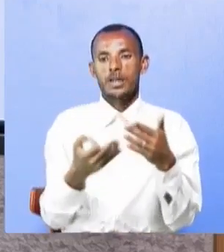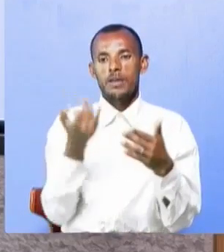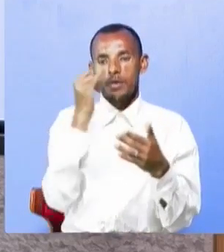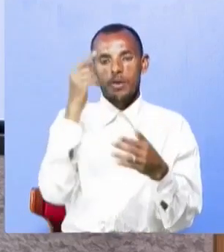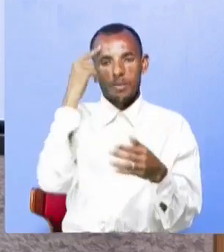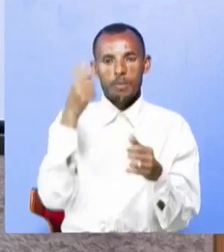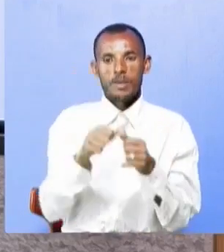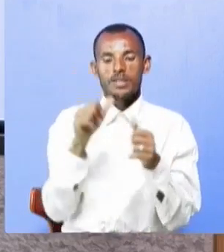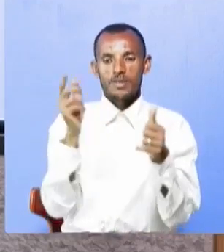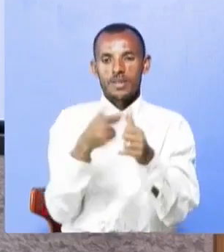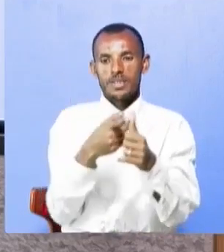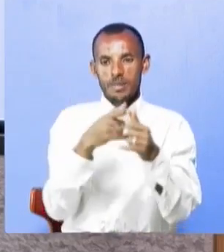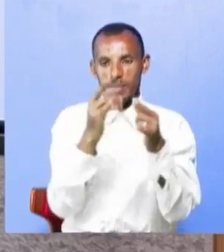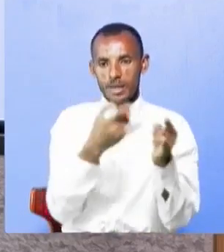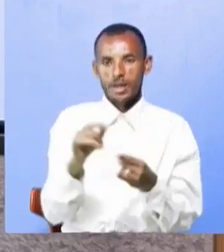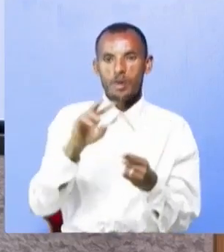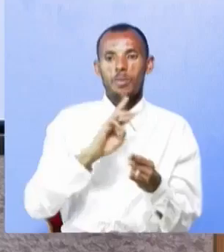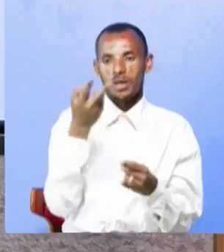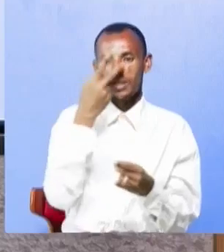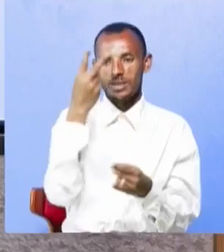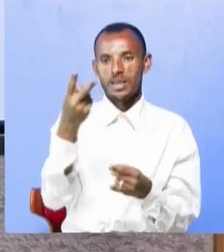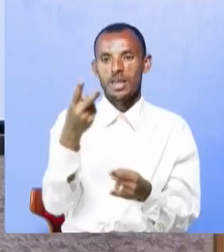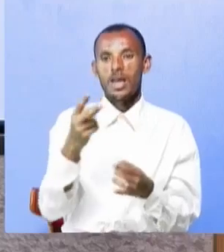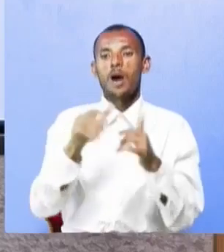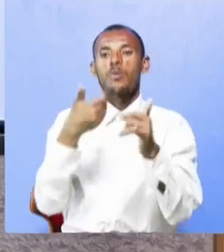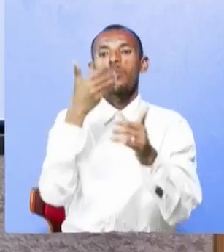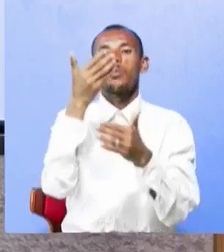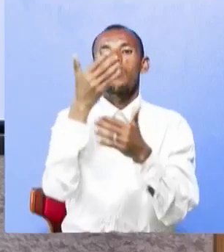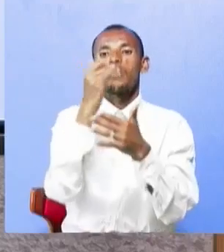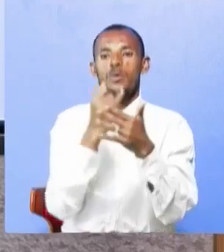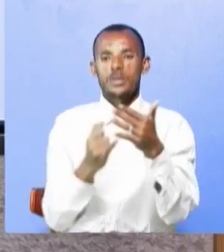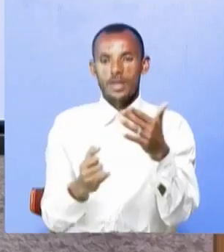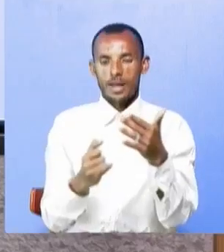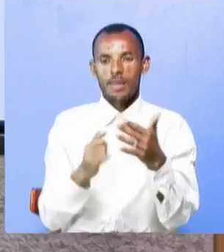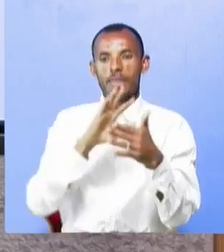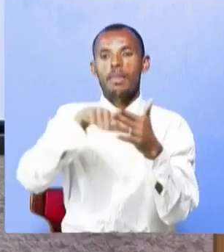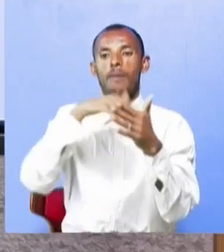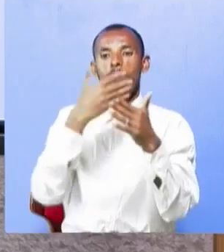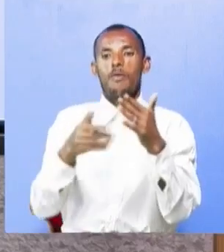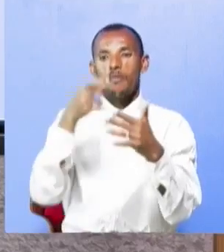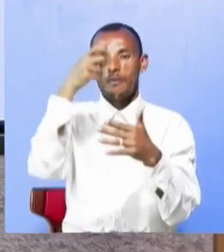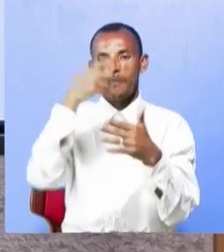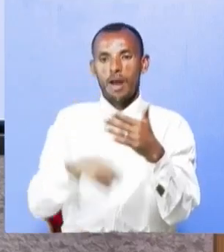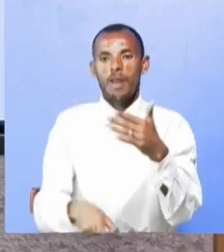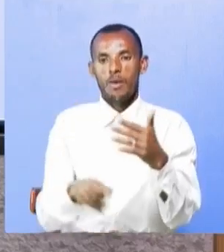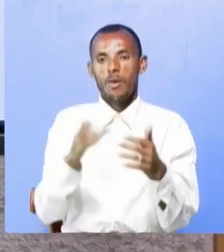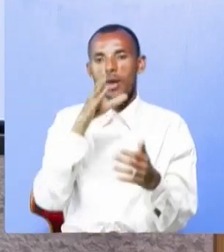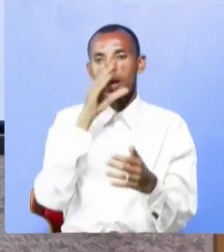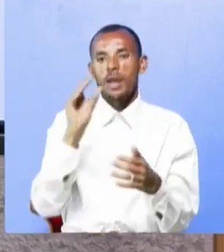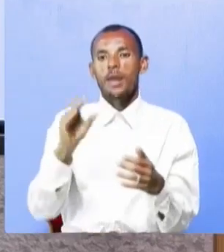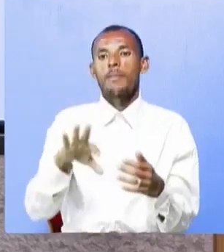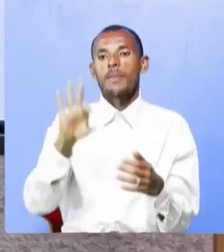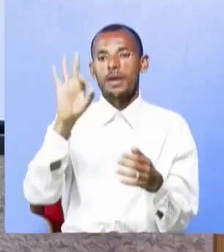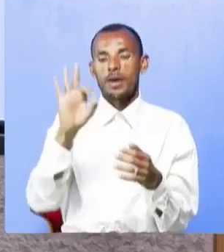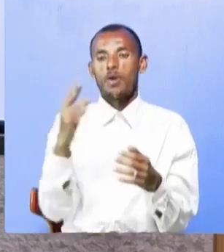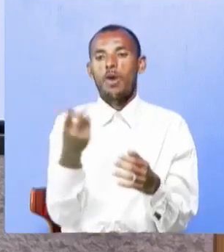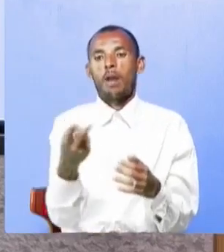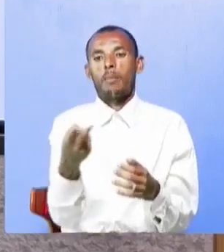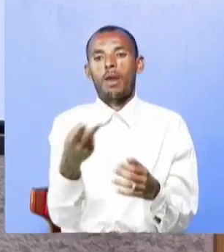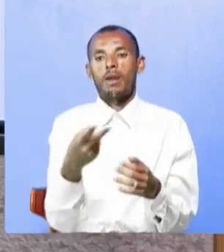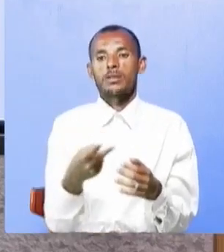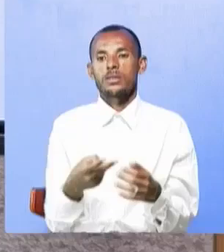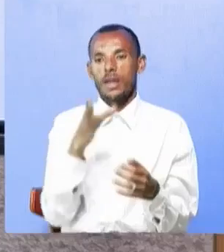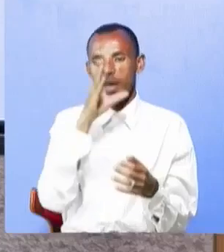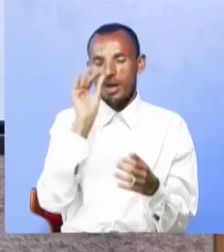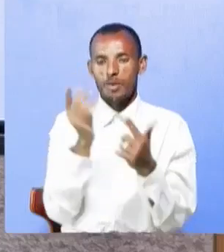the first method, we have seen how to construct a table of values and pick unordered pairs.